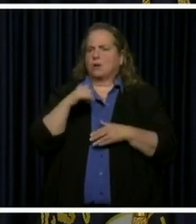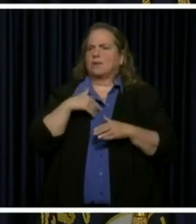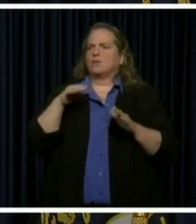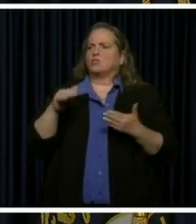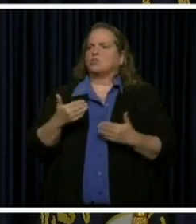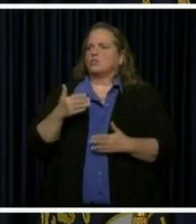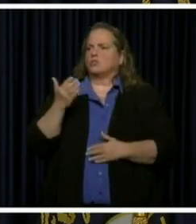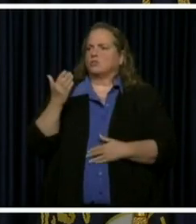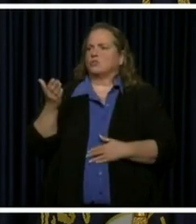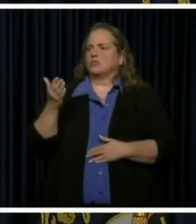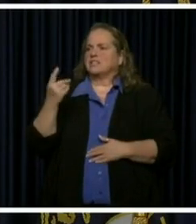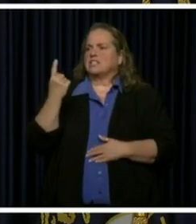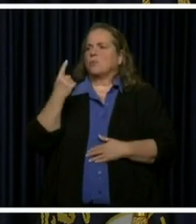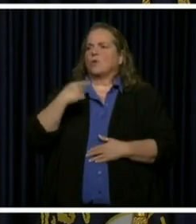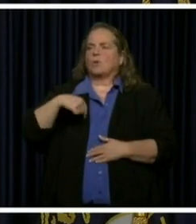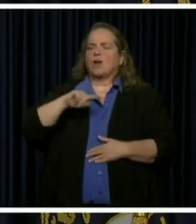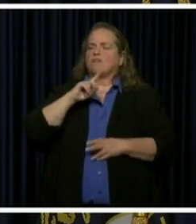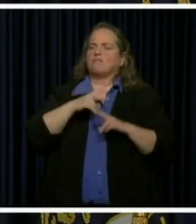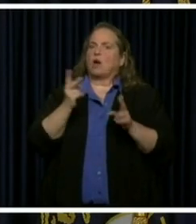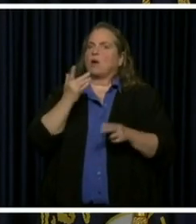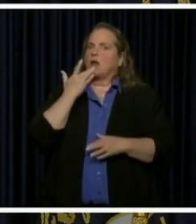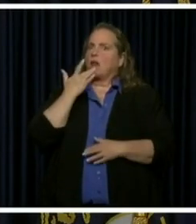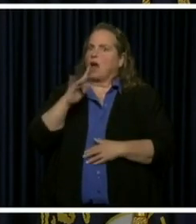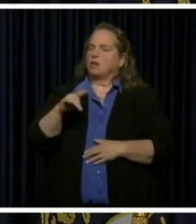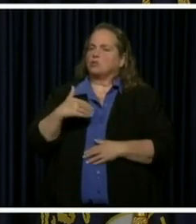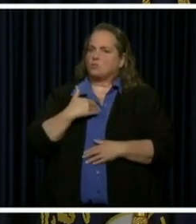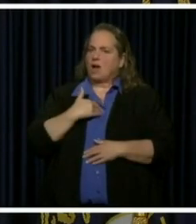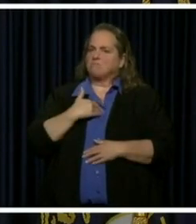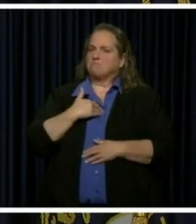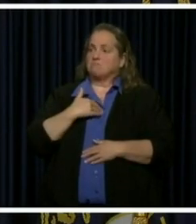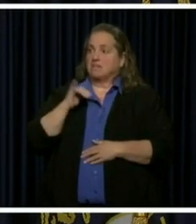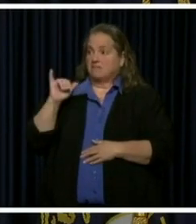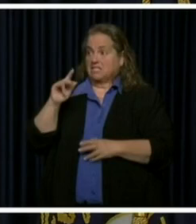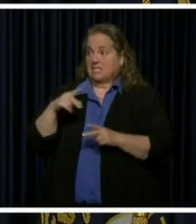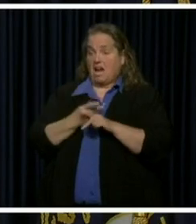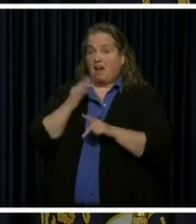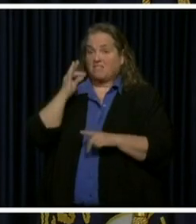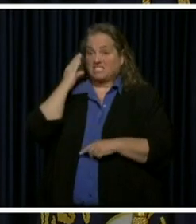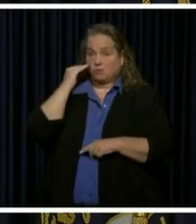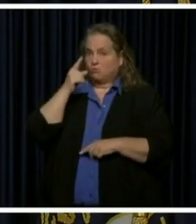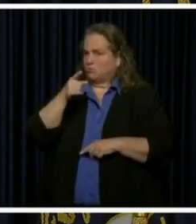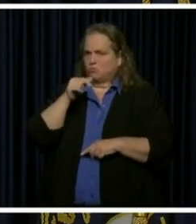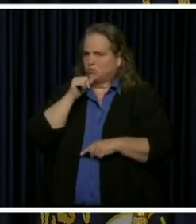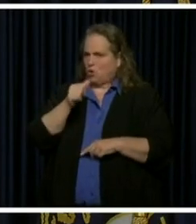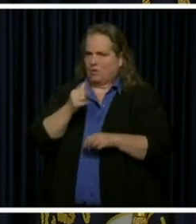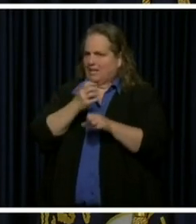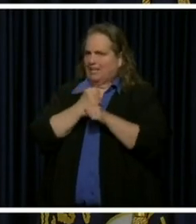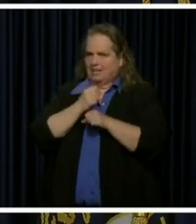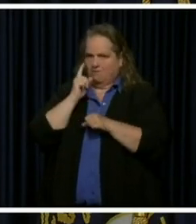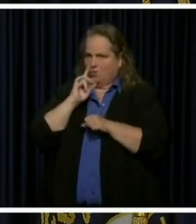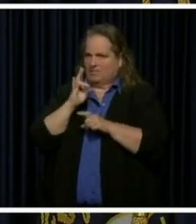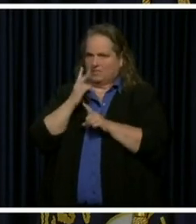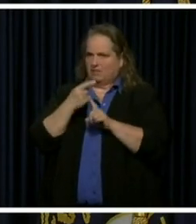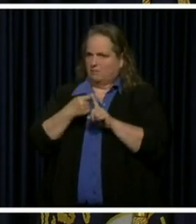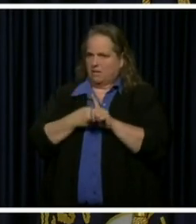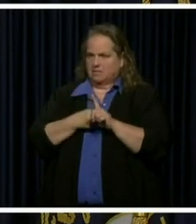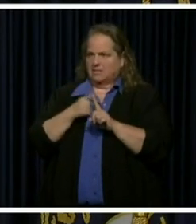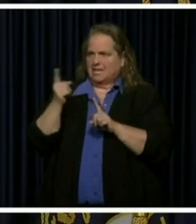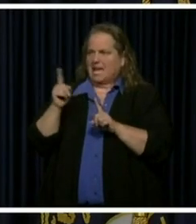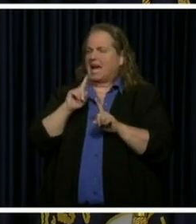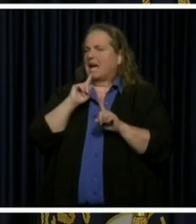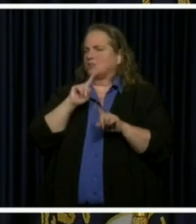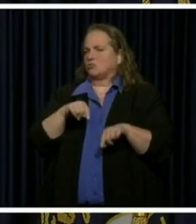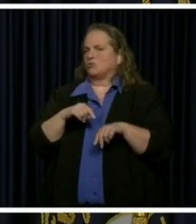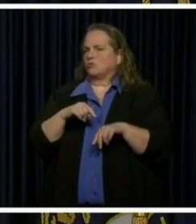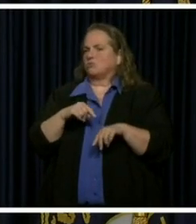introduce somebody we're really lucky to have. This type of experience you don't get for 7 months. This is him answering the